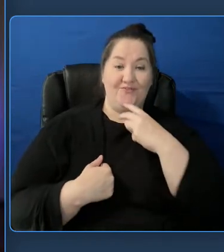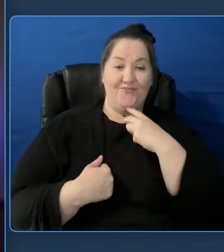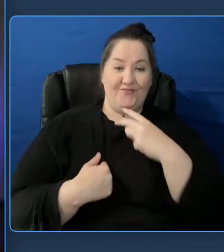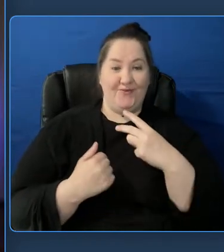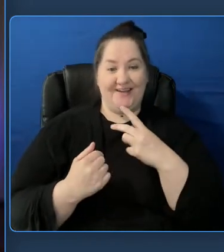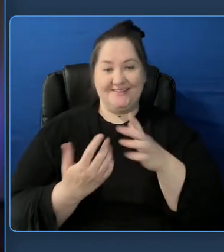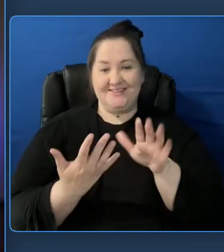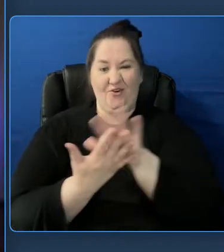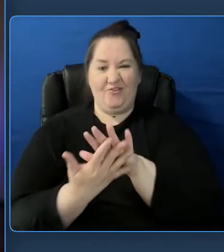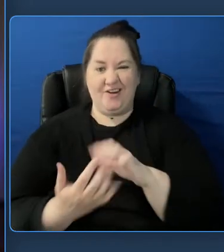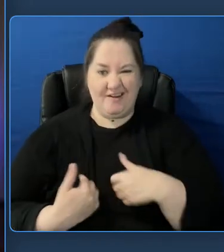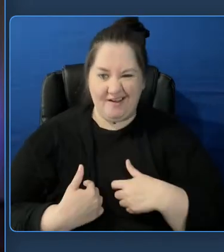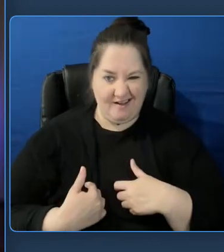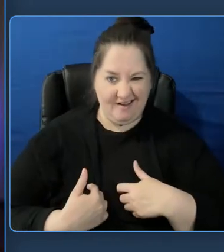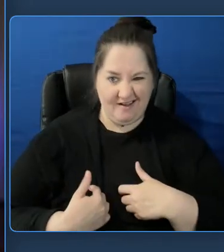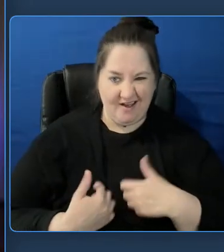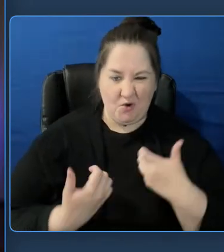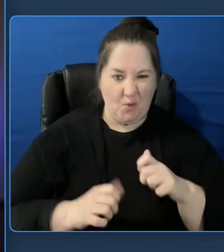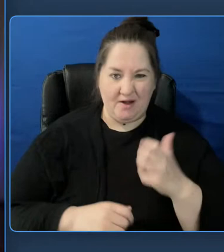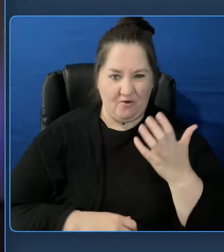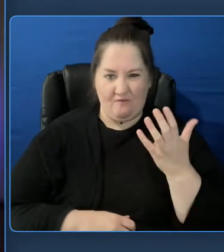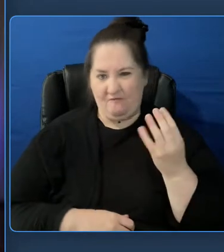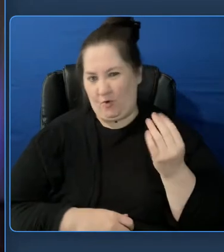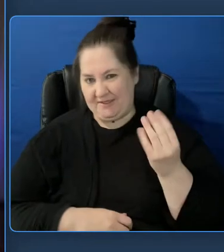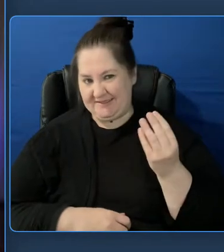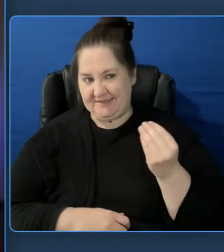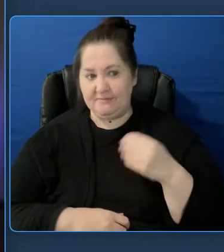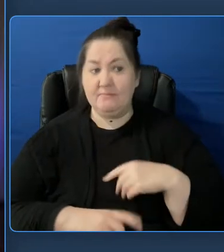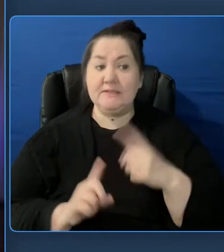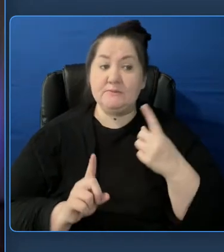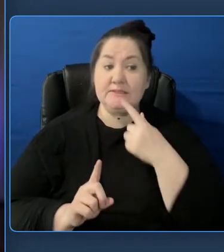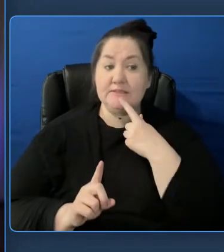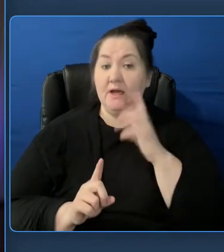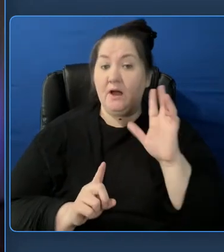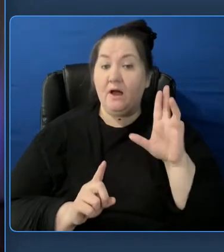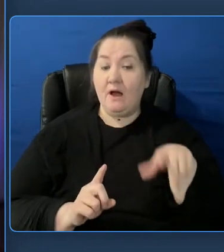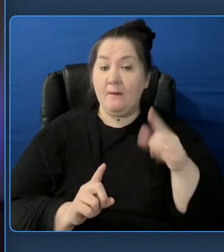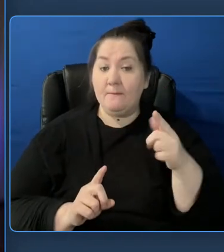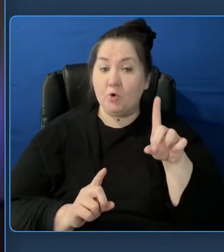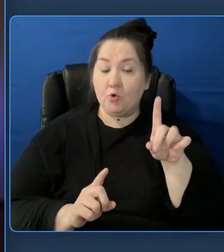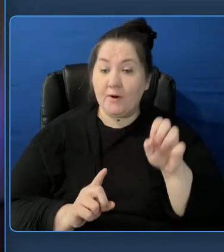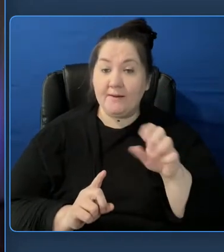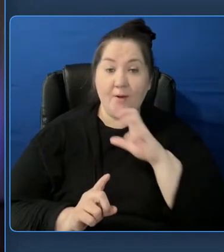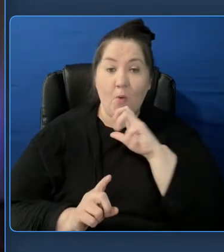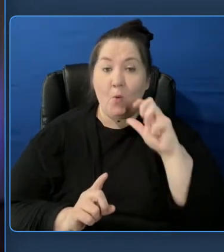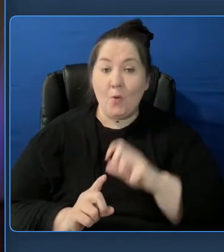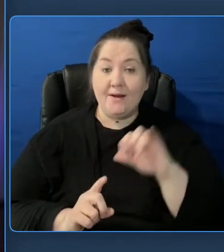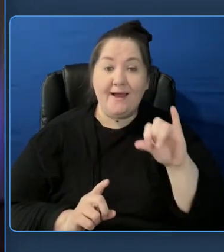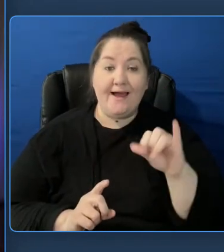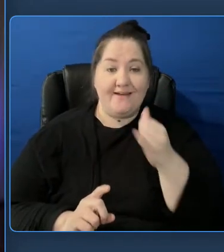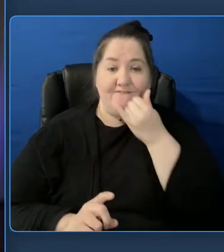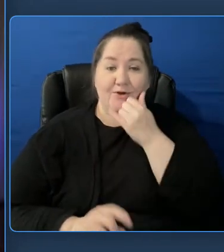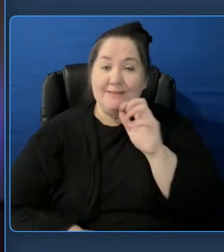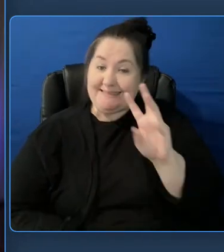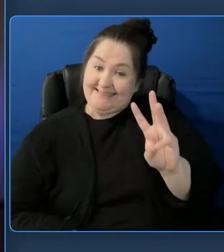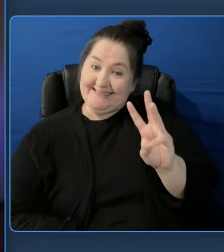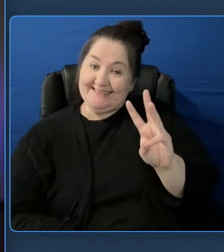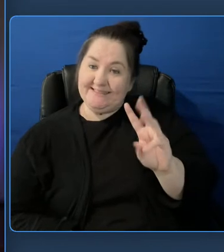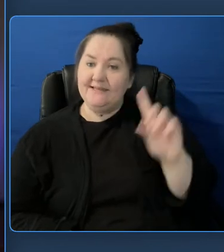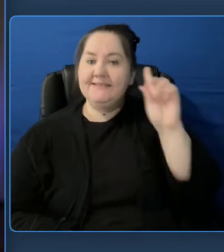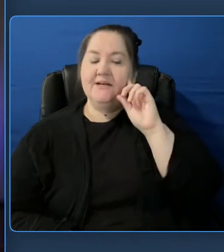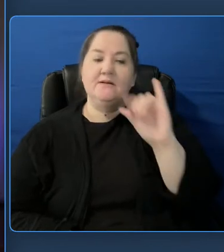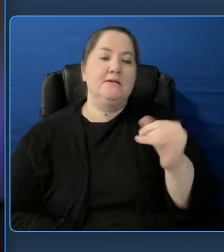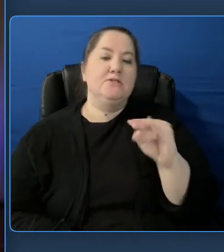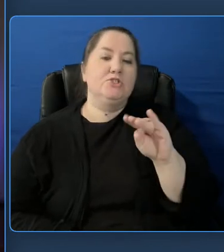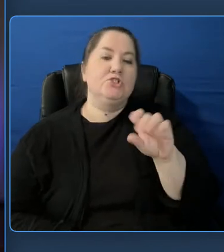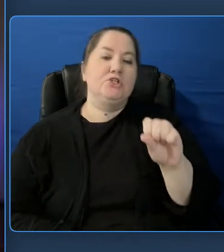I don't really see the need to go to a 14. But if somebody told me that I could upgrade my my old iPhone 6 so I could sound like James